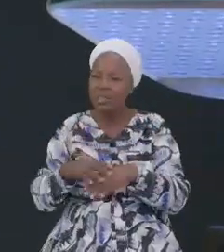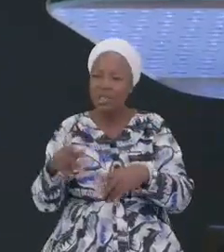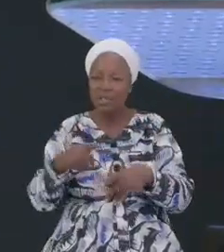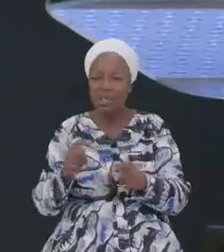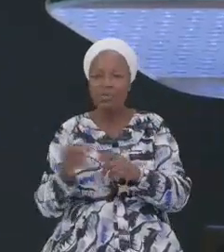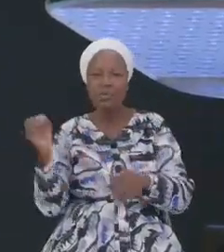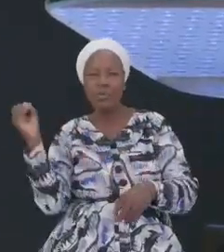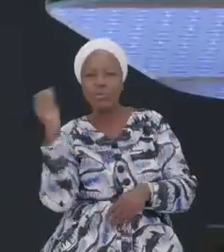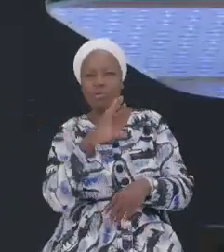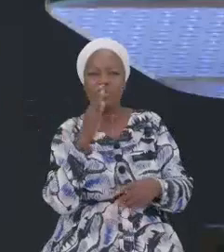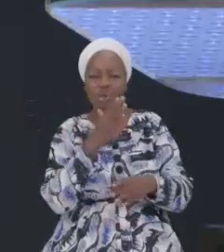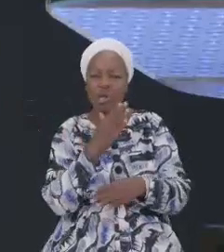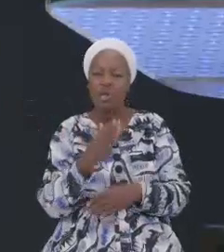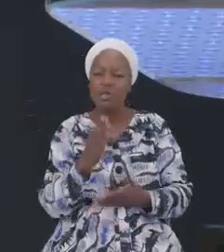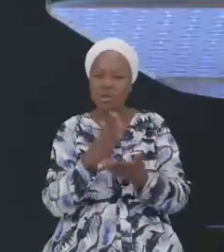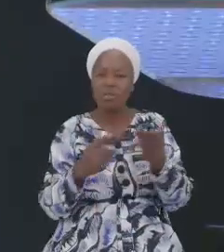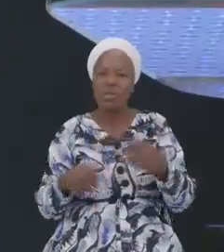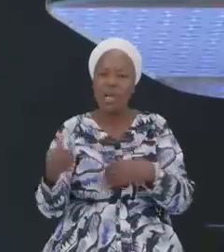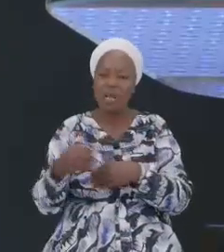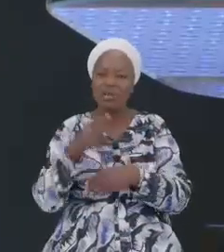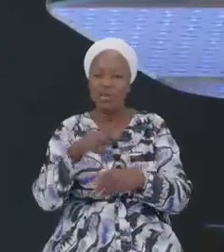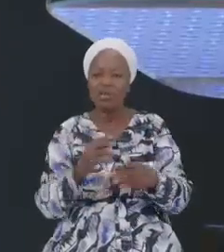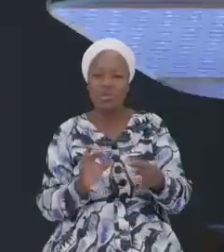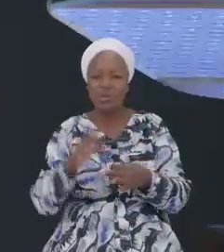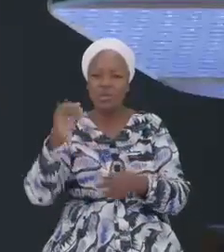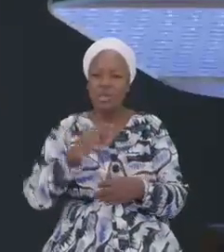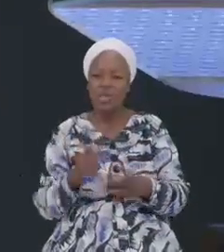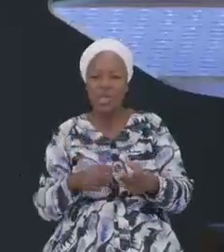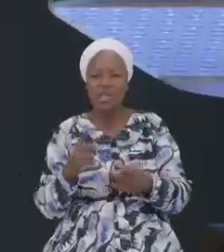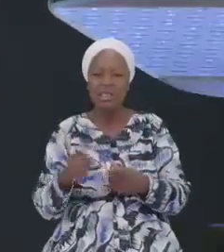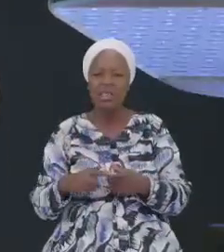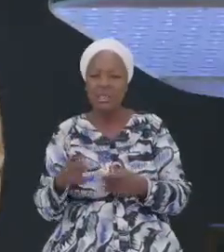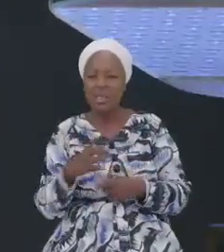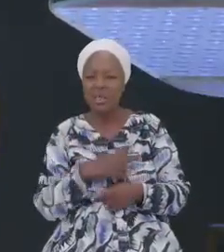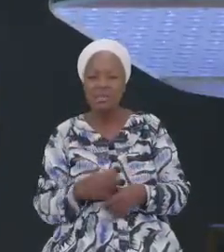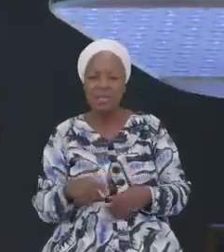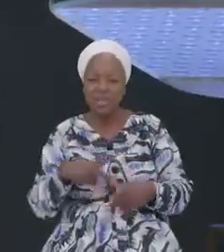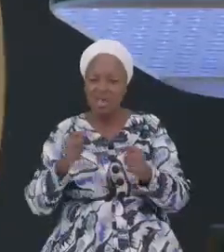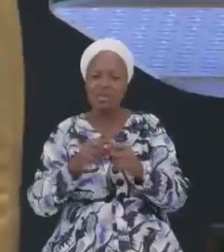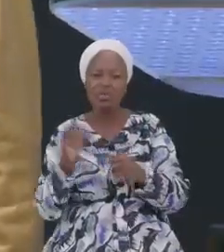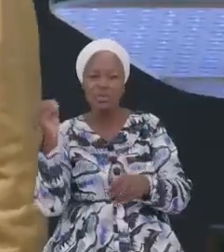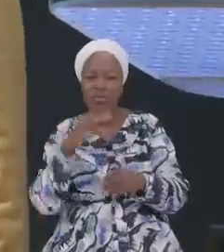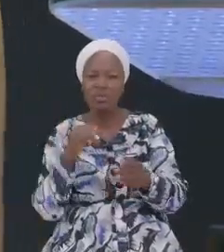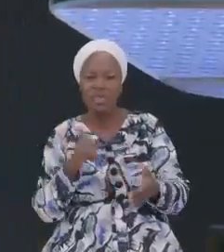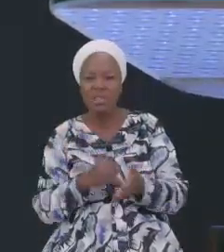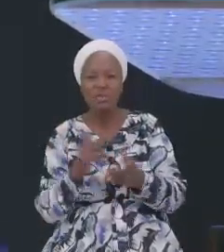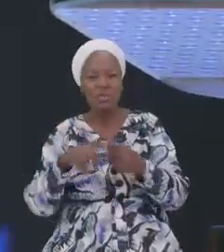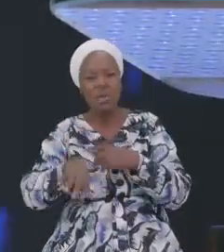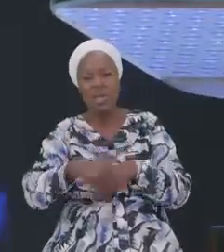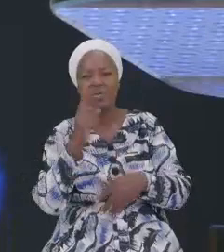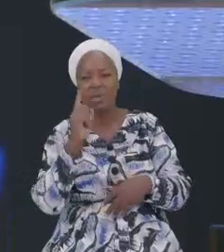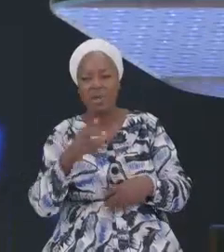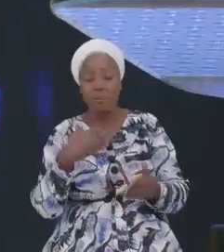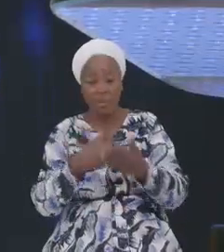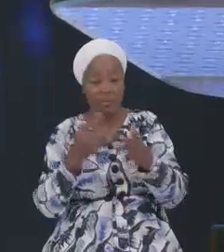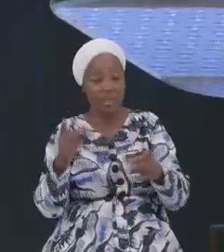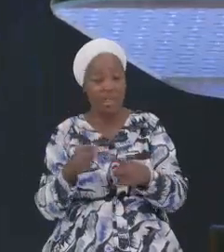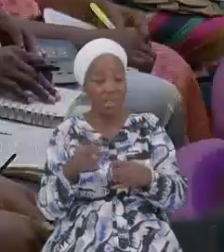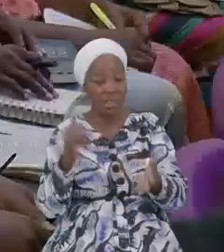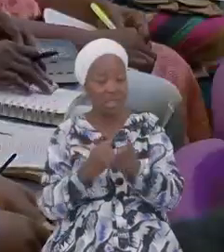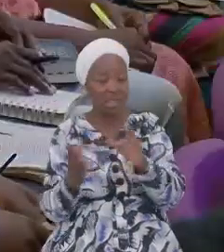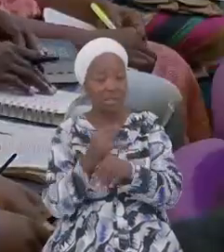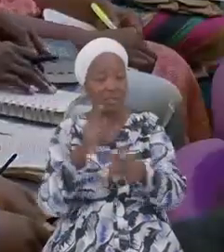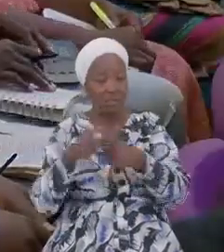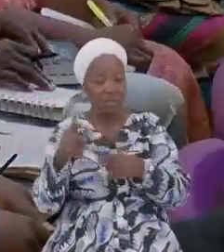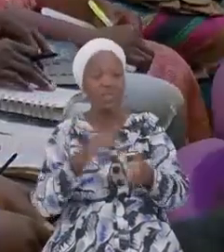something spiritually, you know, across the seas, and they're trying to throw to anybody here before it gets there to return